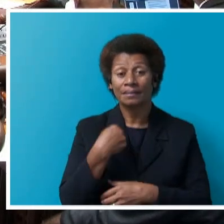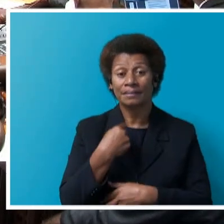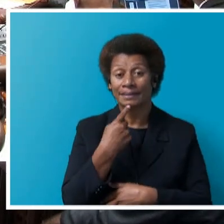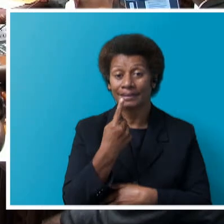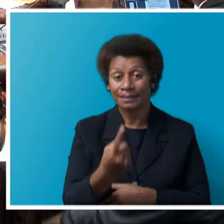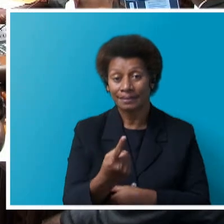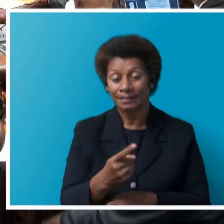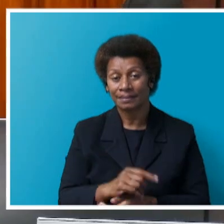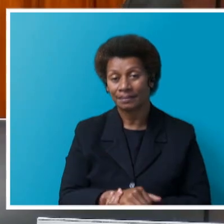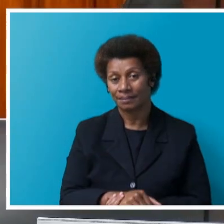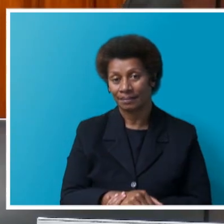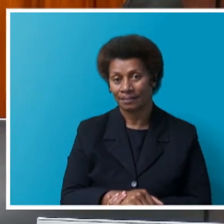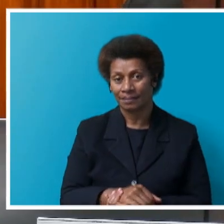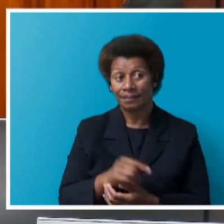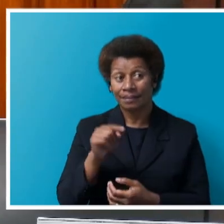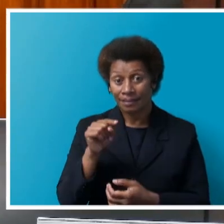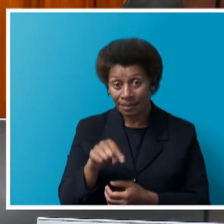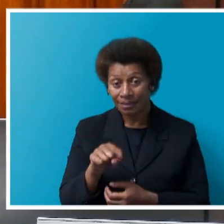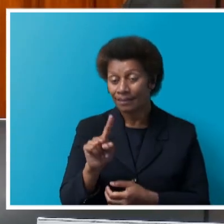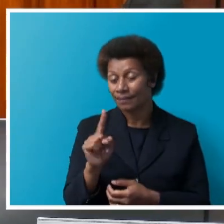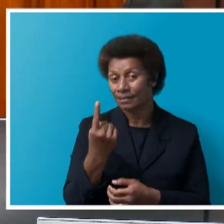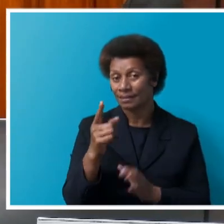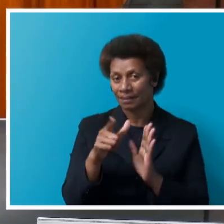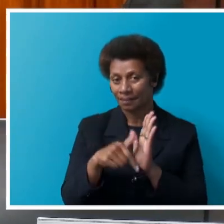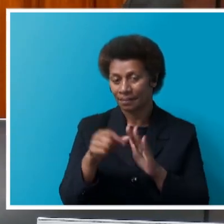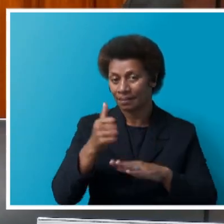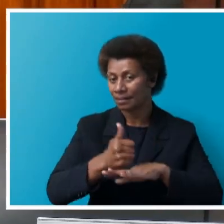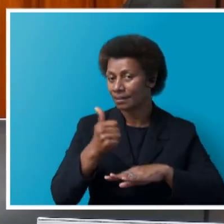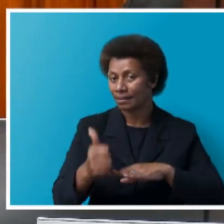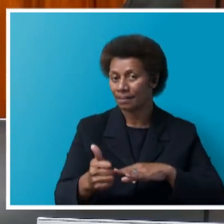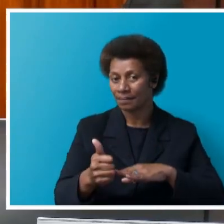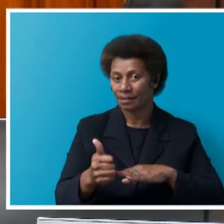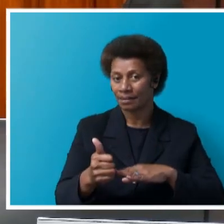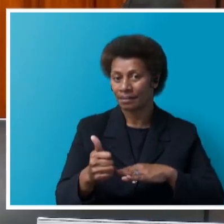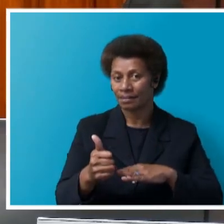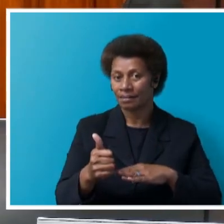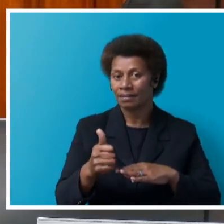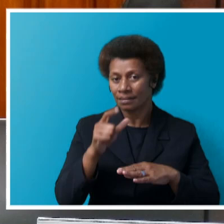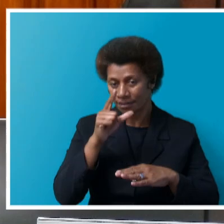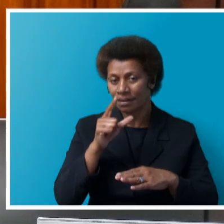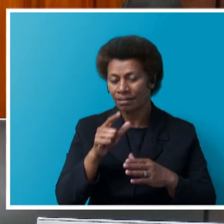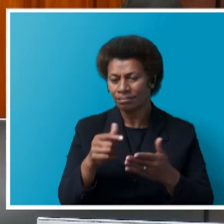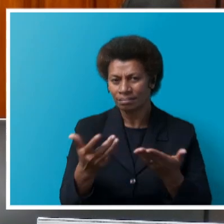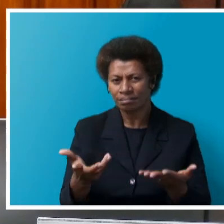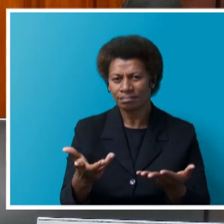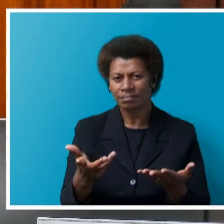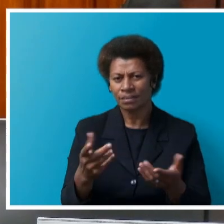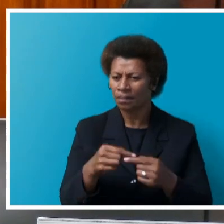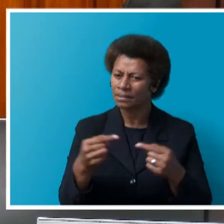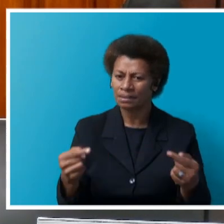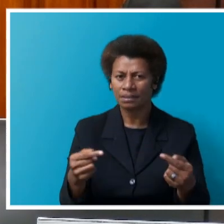Honourable Speaker, sir, that this is the first time that the government, through the coalition government, has walked across the floor where opposition members